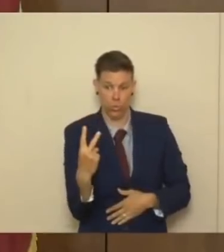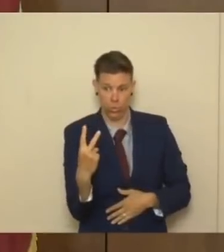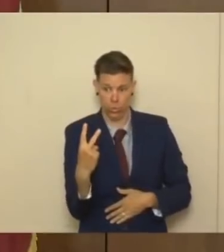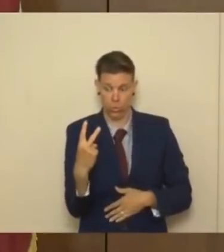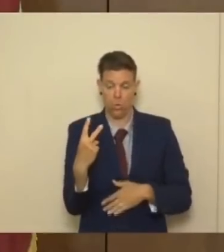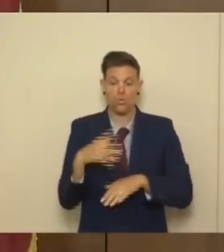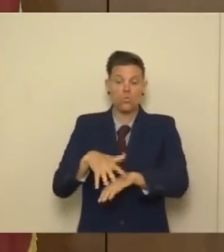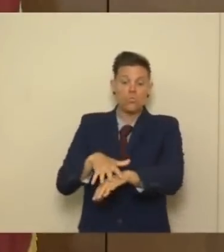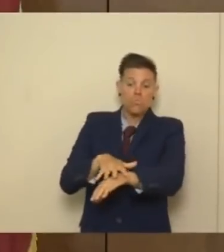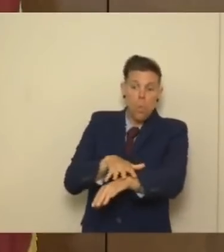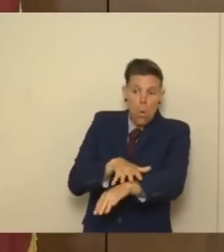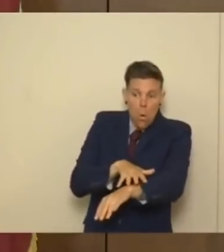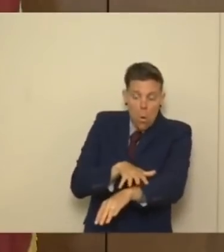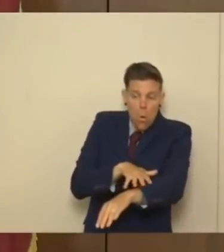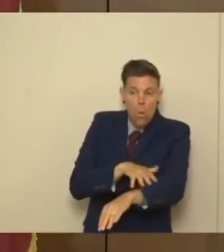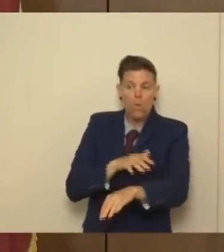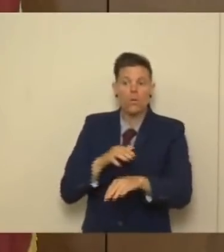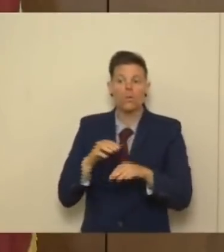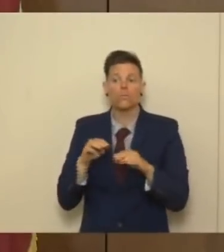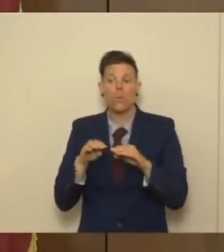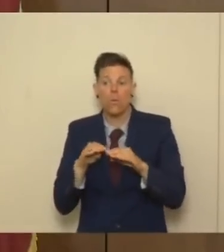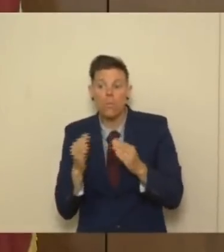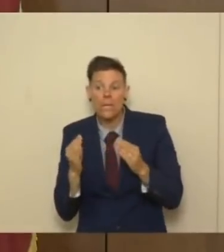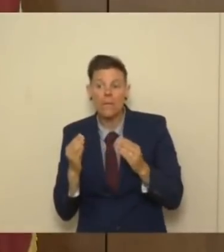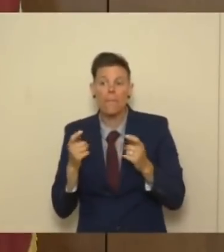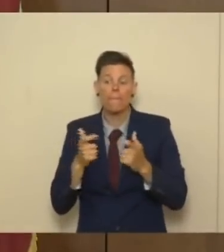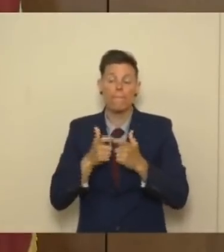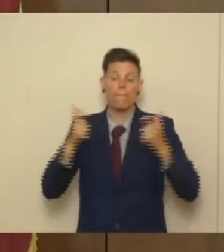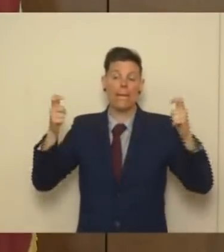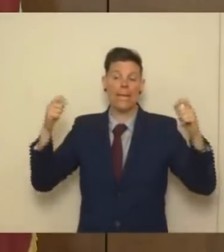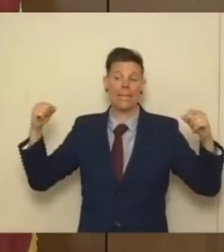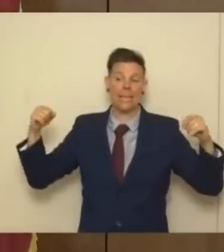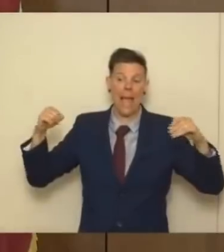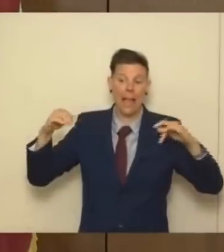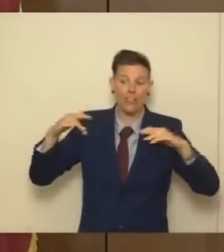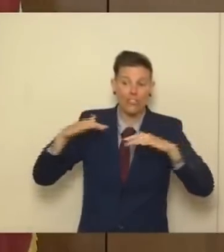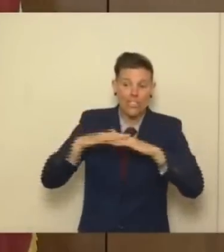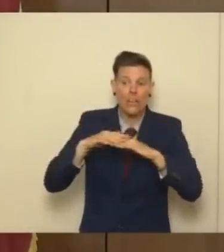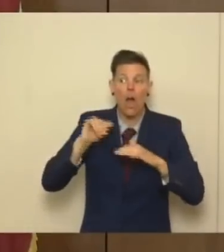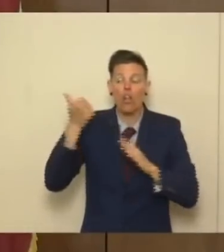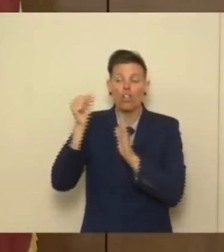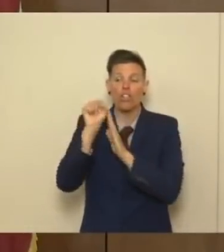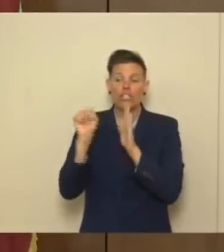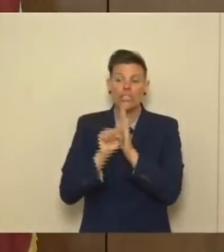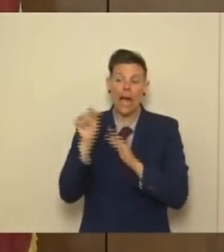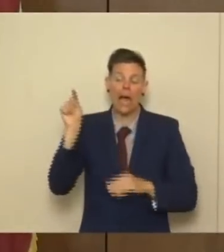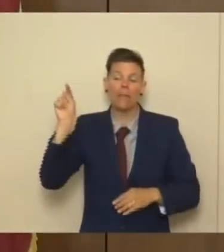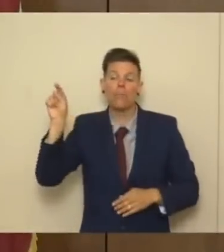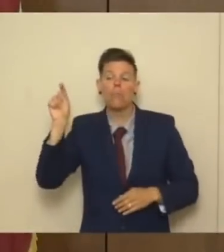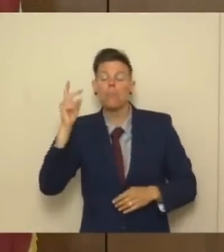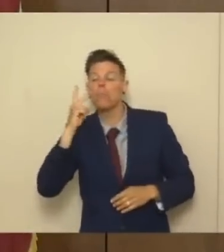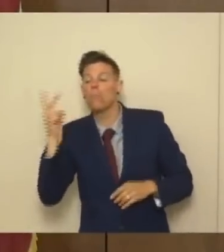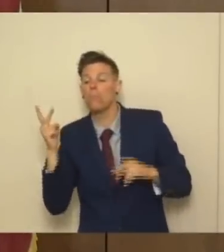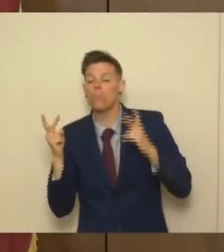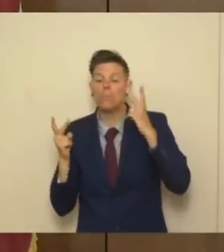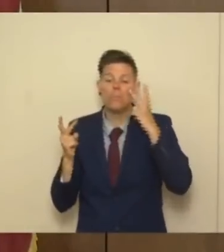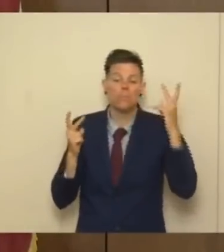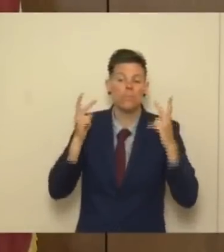that all of these large gatherings in other states who, as the national CDC folks are